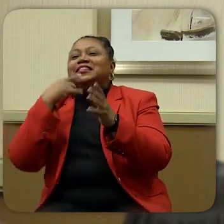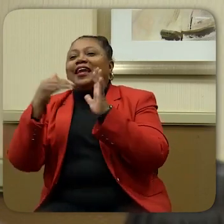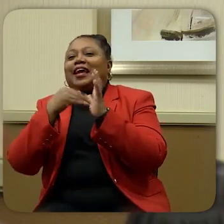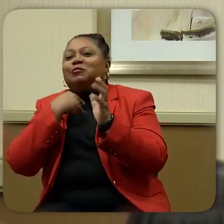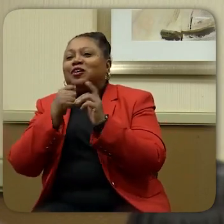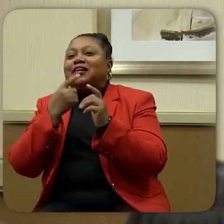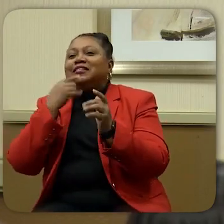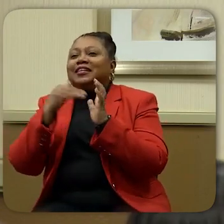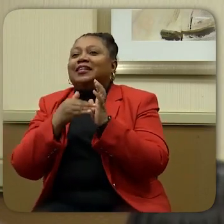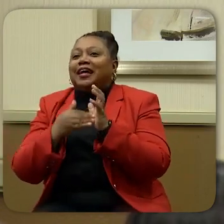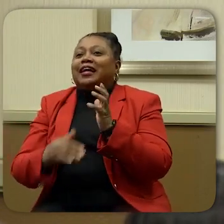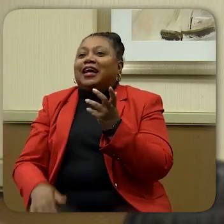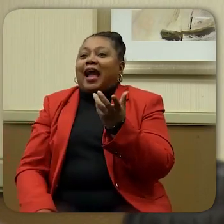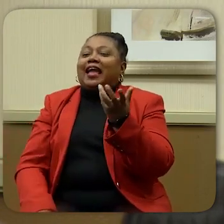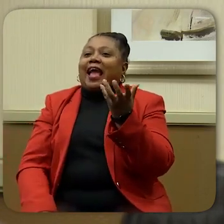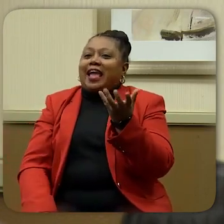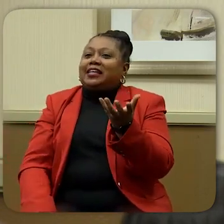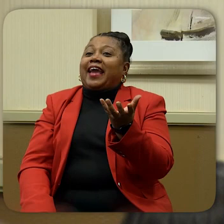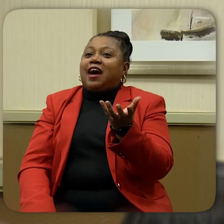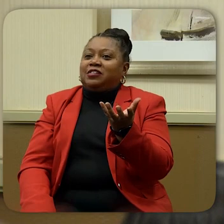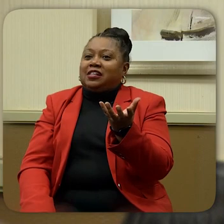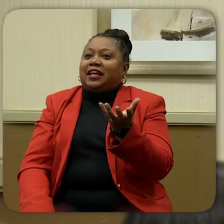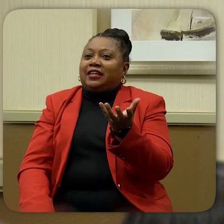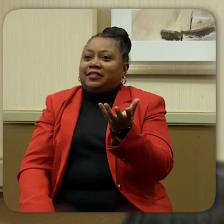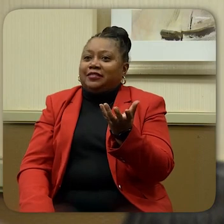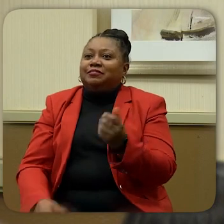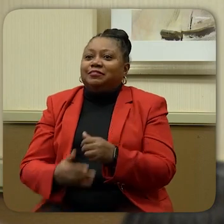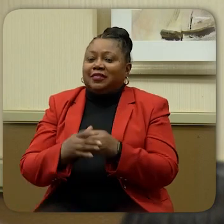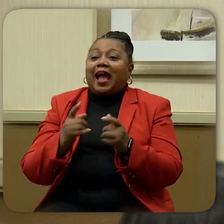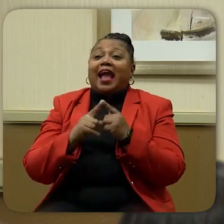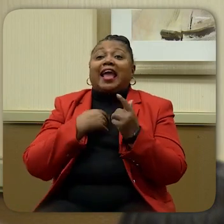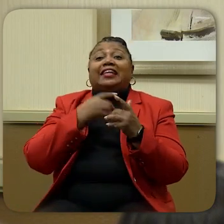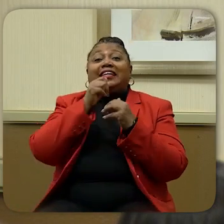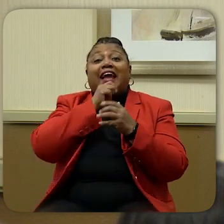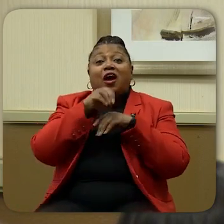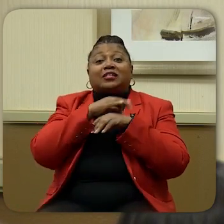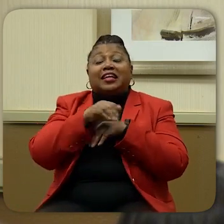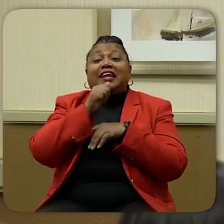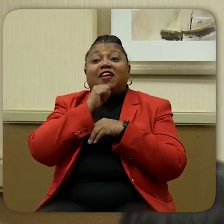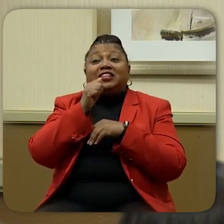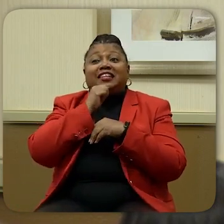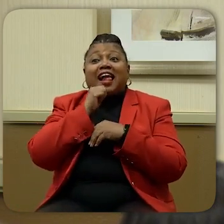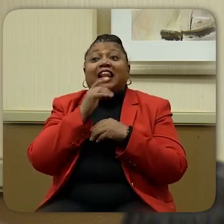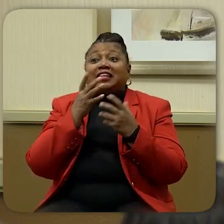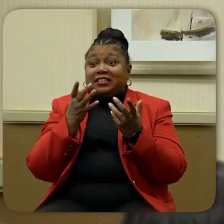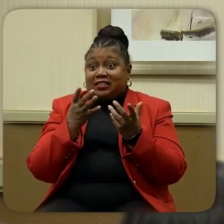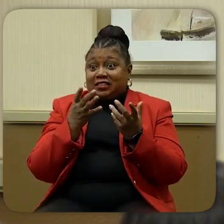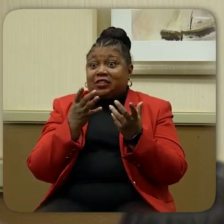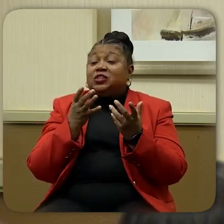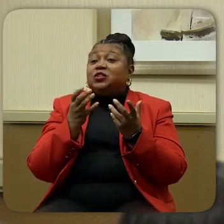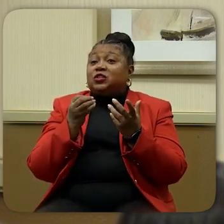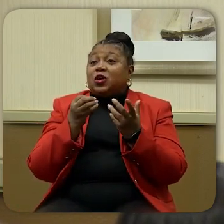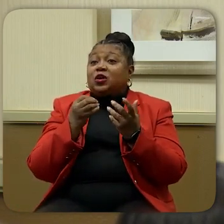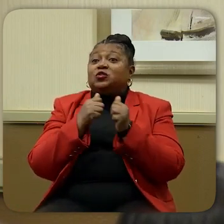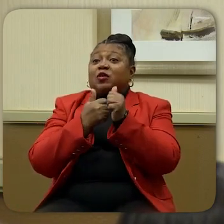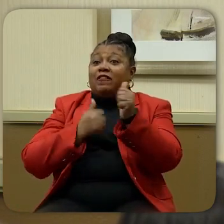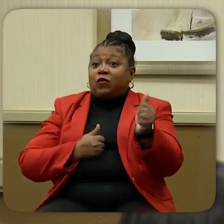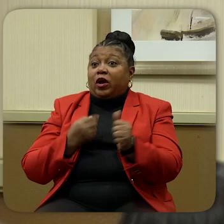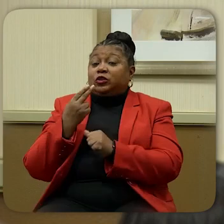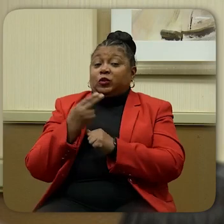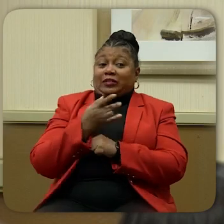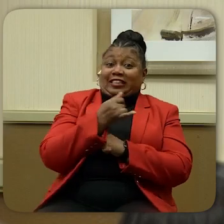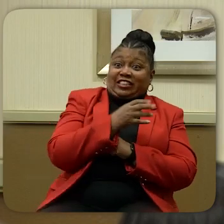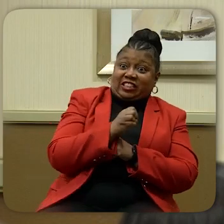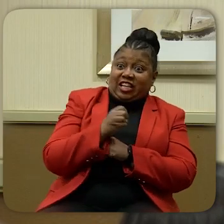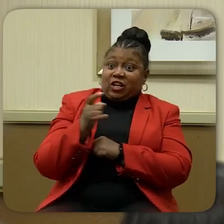that. Say in counseling. Confidentiality. In counseling confidentiality. So to avoid using